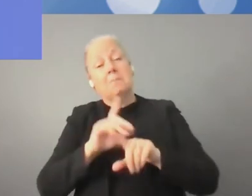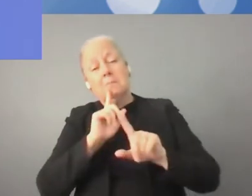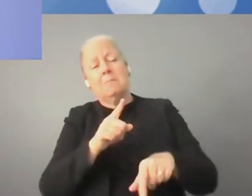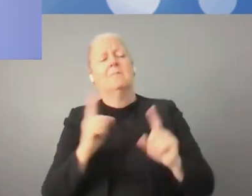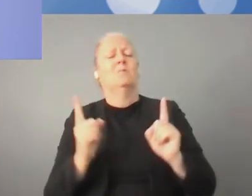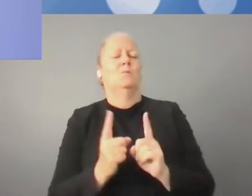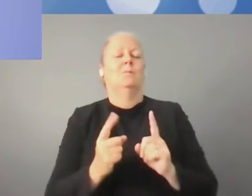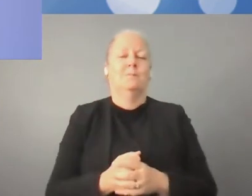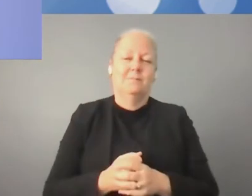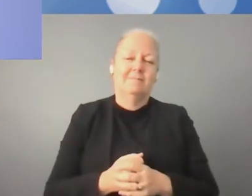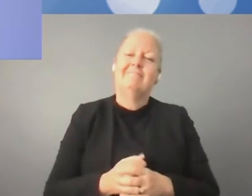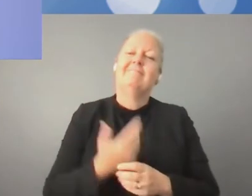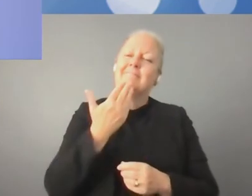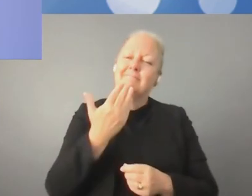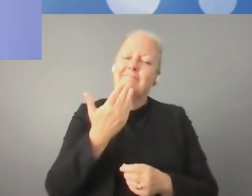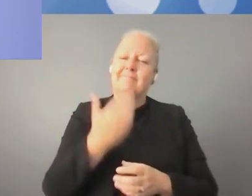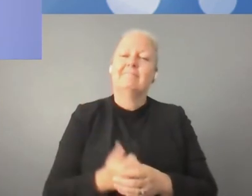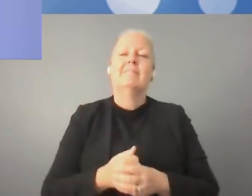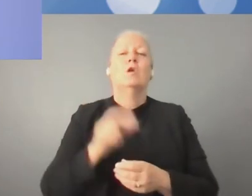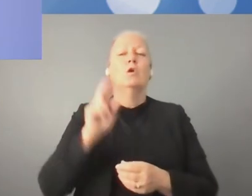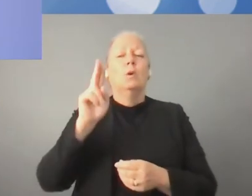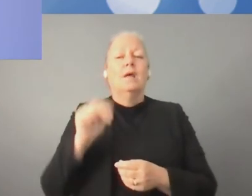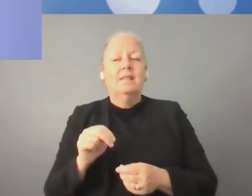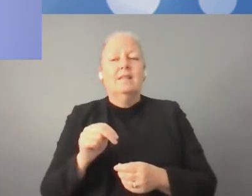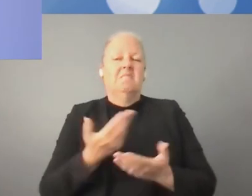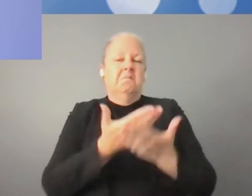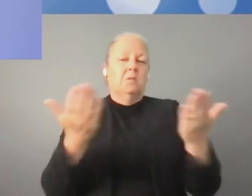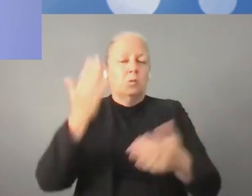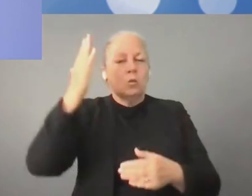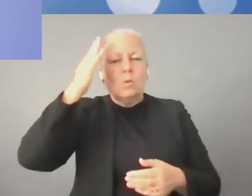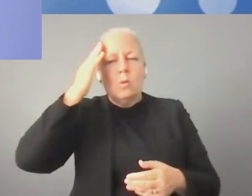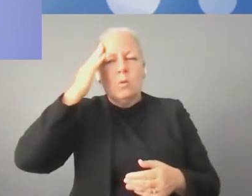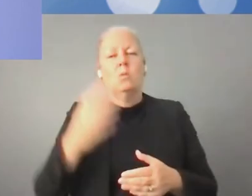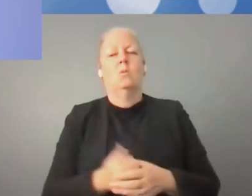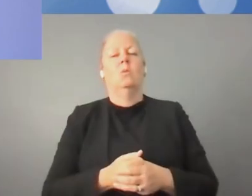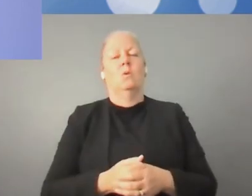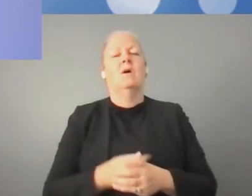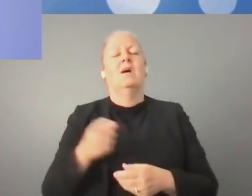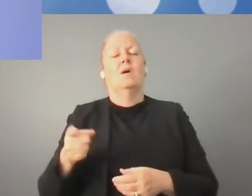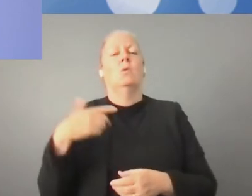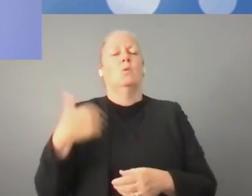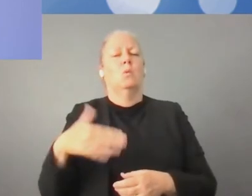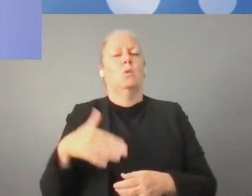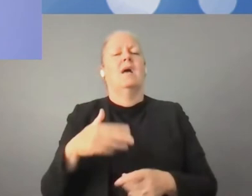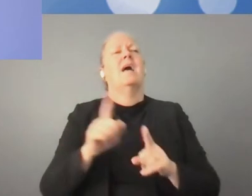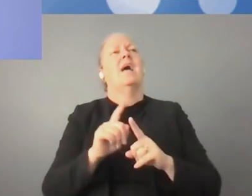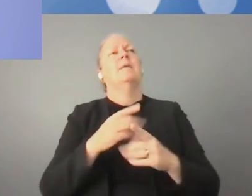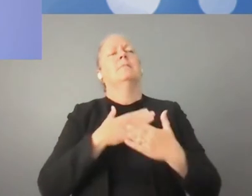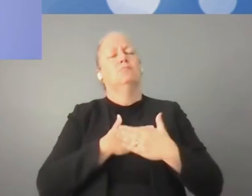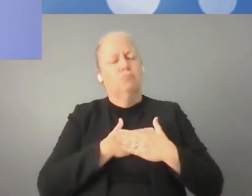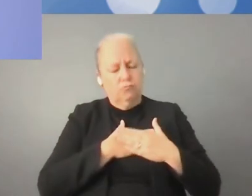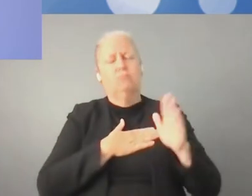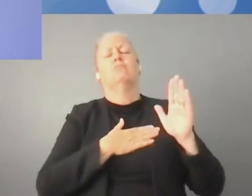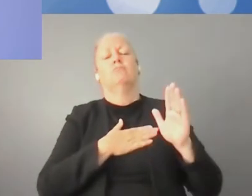you yes the u.n as you all know is committed through the roadmap for technological cooperation of the secretary